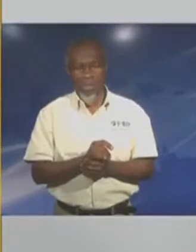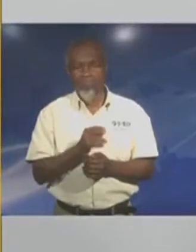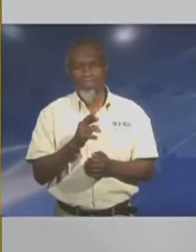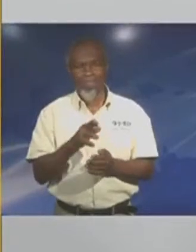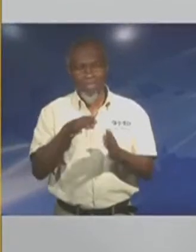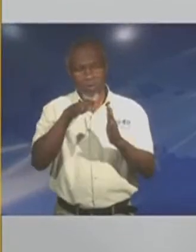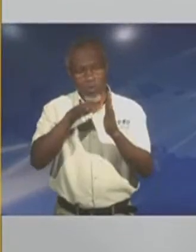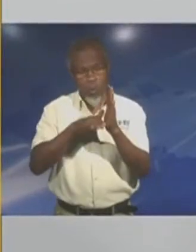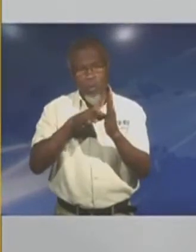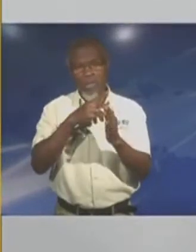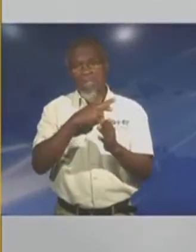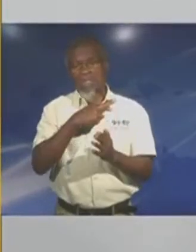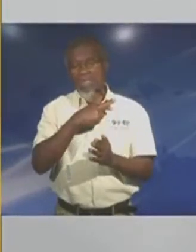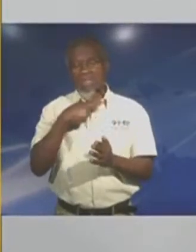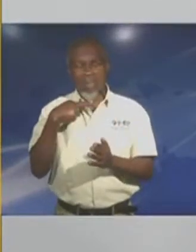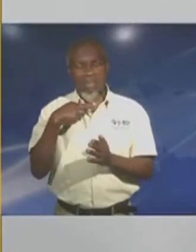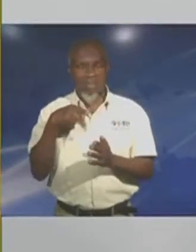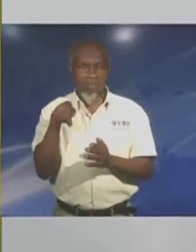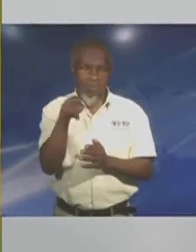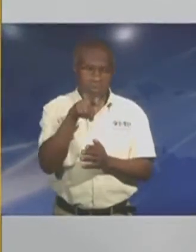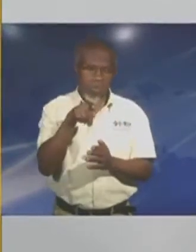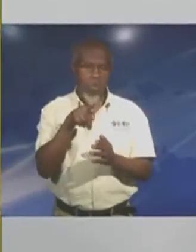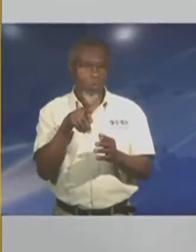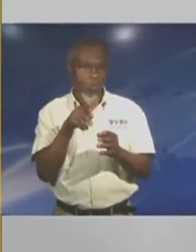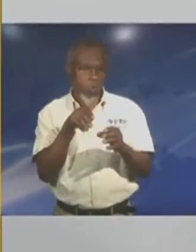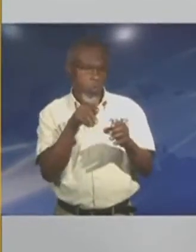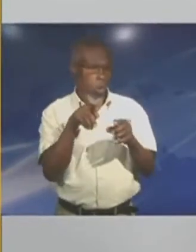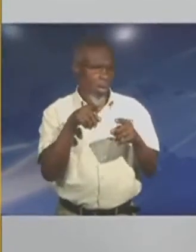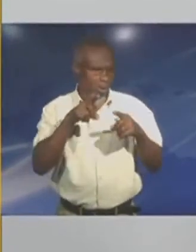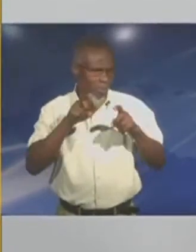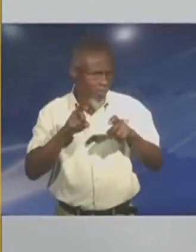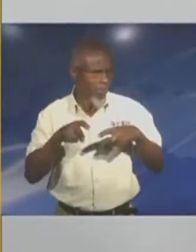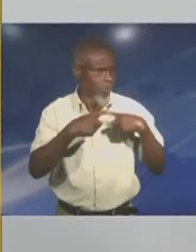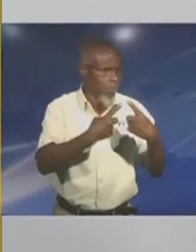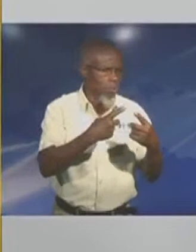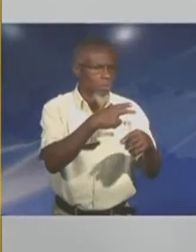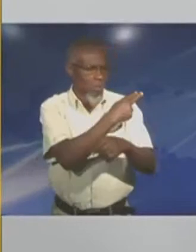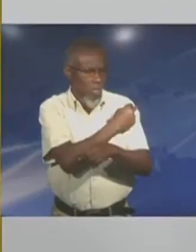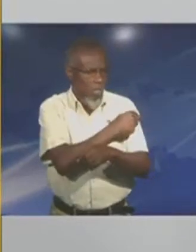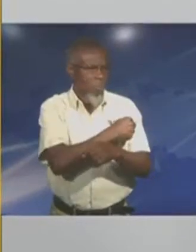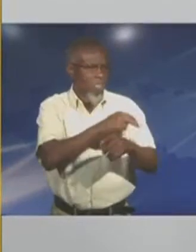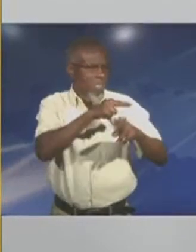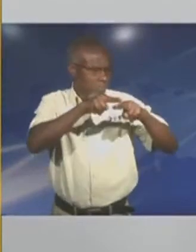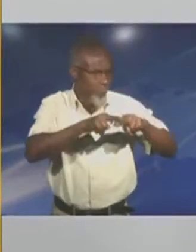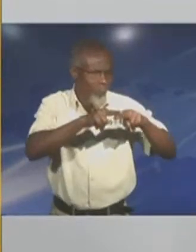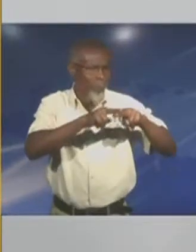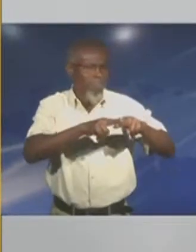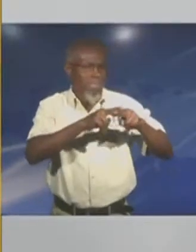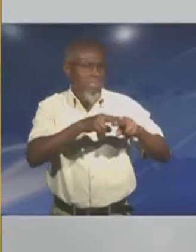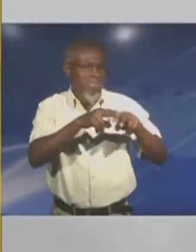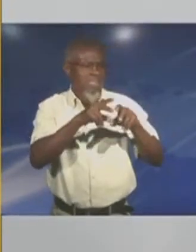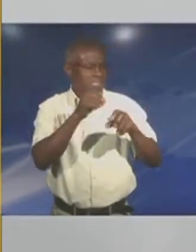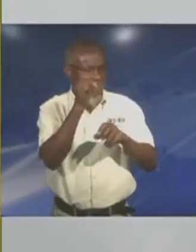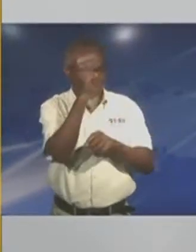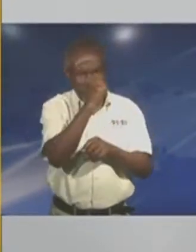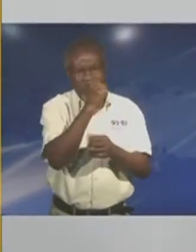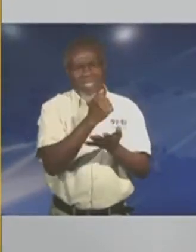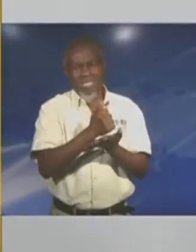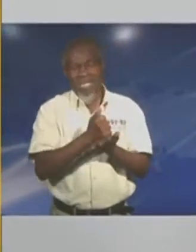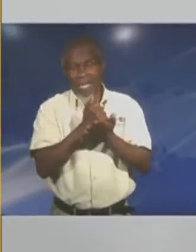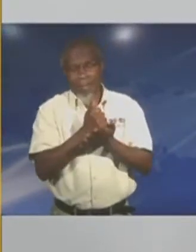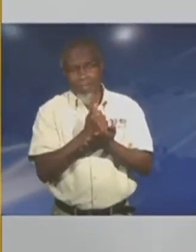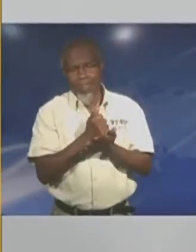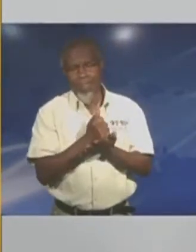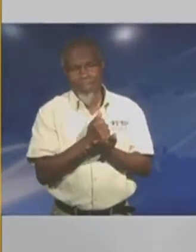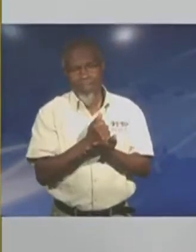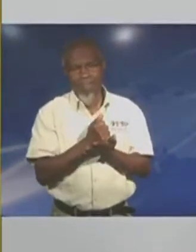basically ending up or being treated in an intensive care unit or a high dependency unit. And that's evidence that